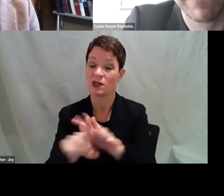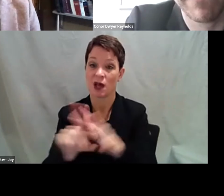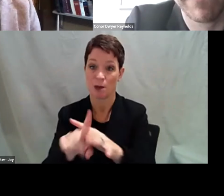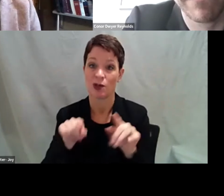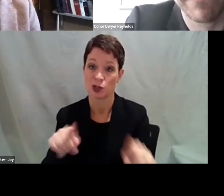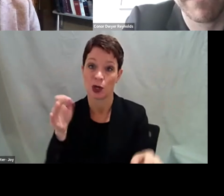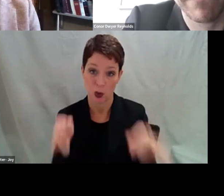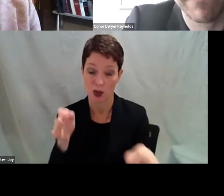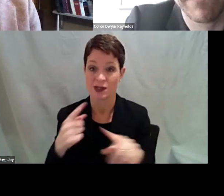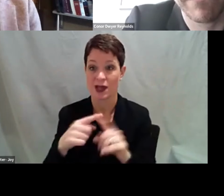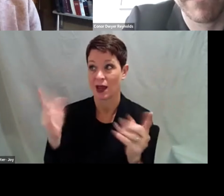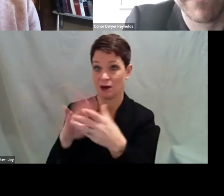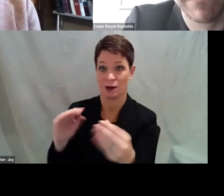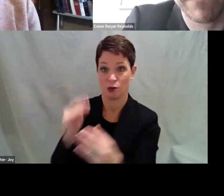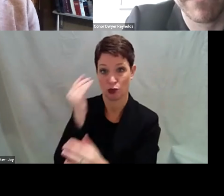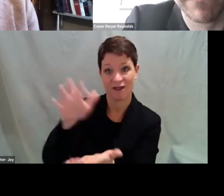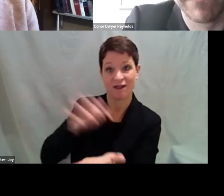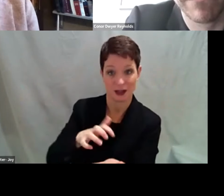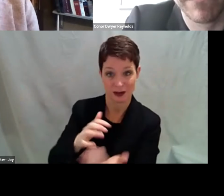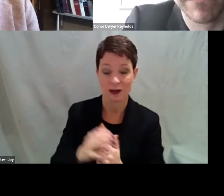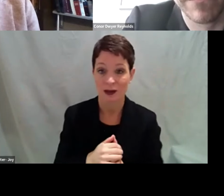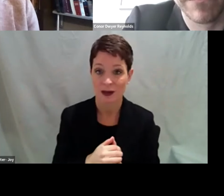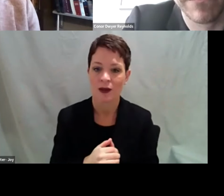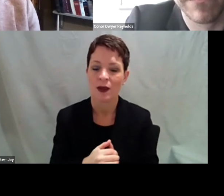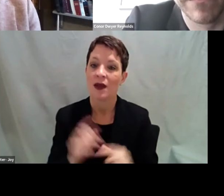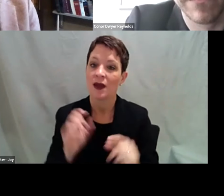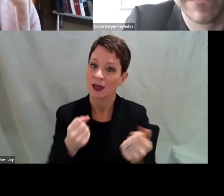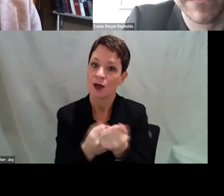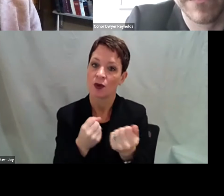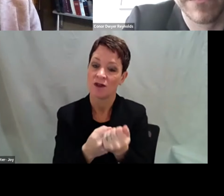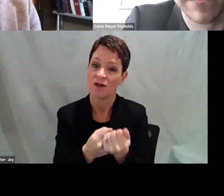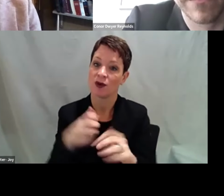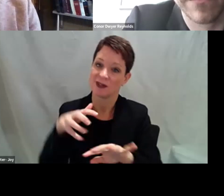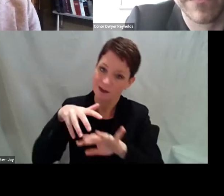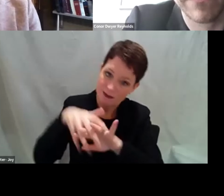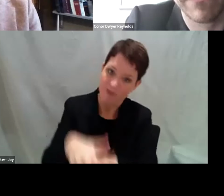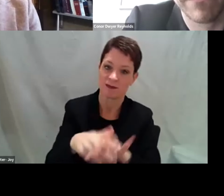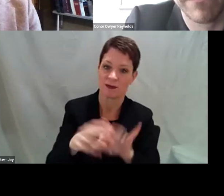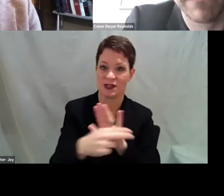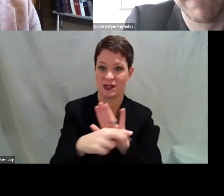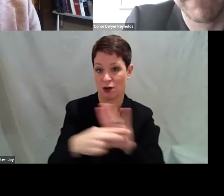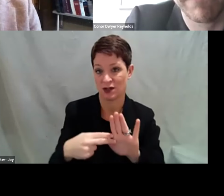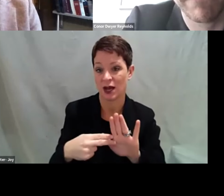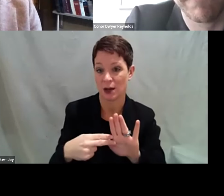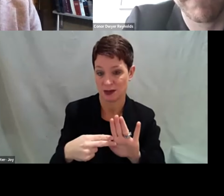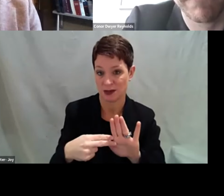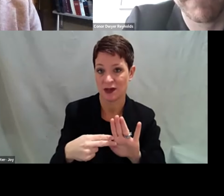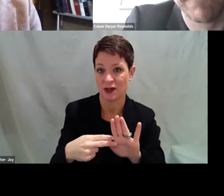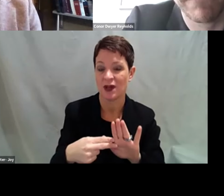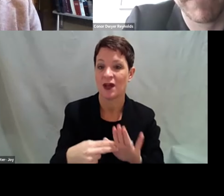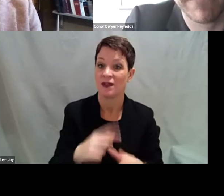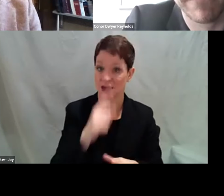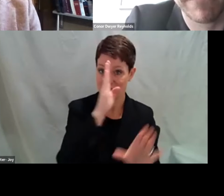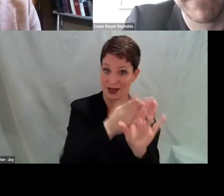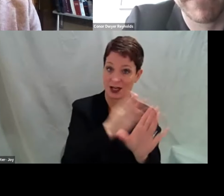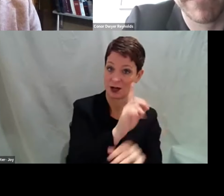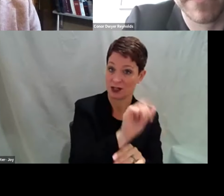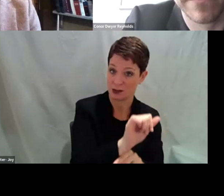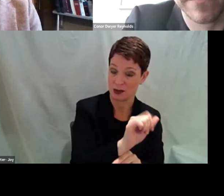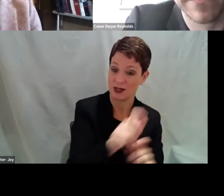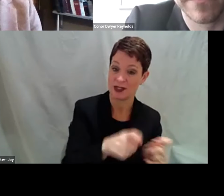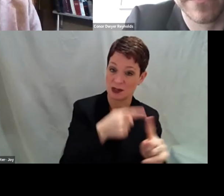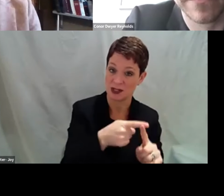and briefings, and may reinforce entrenched stereotypes that link psychiatric disabilities,